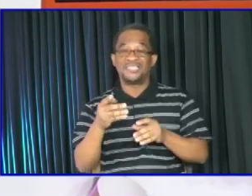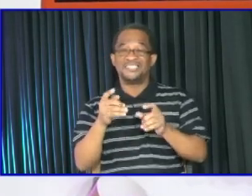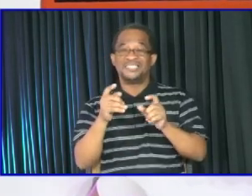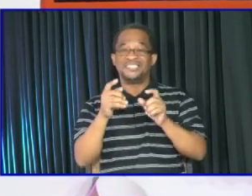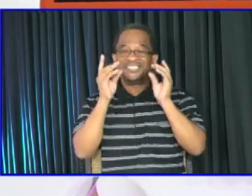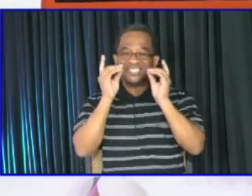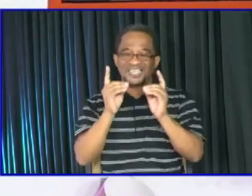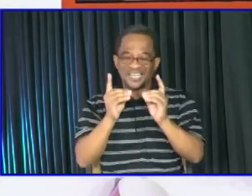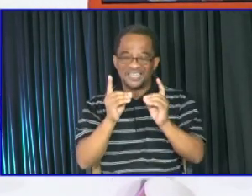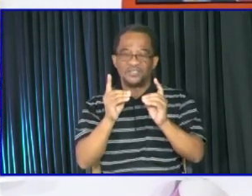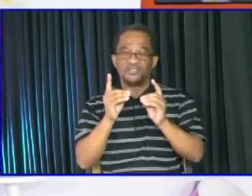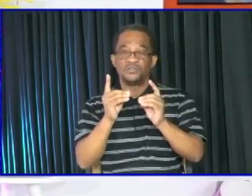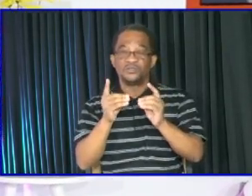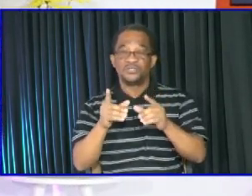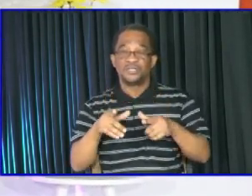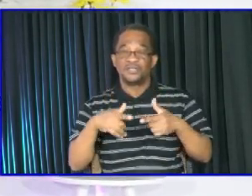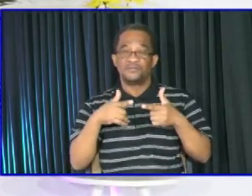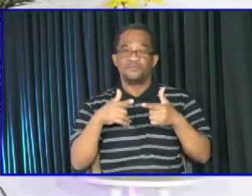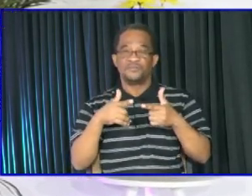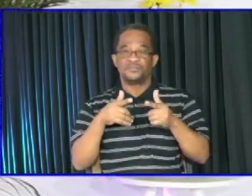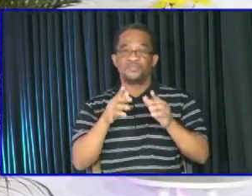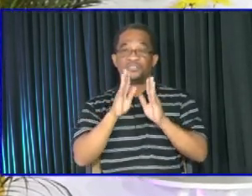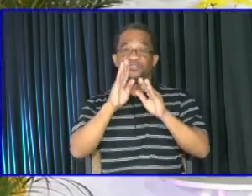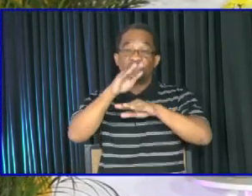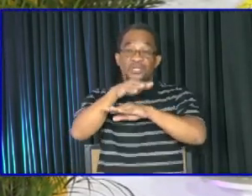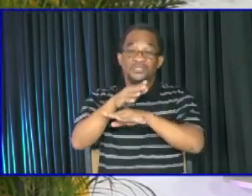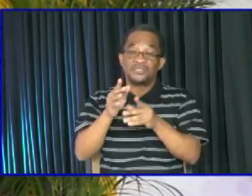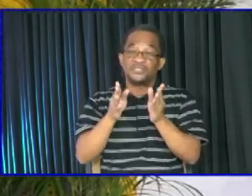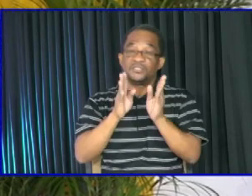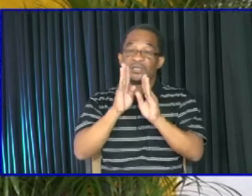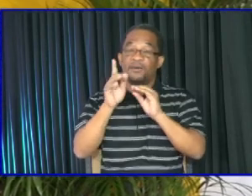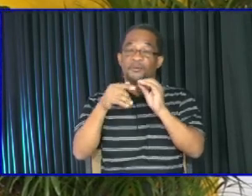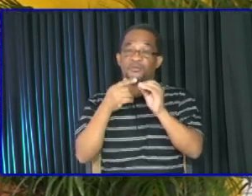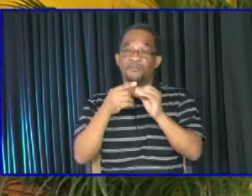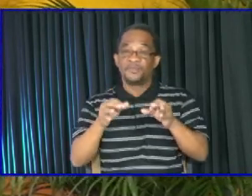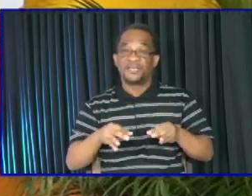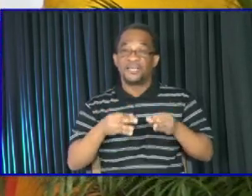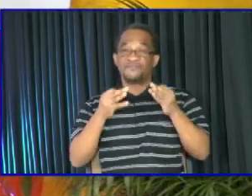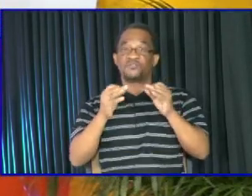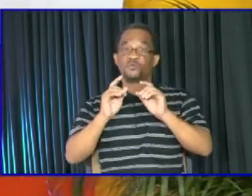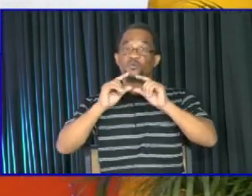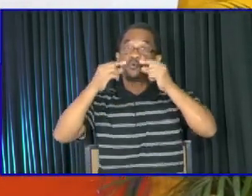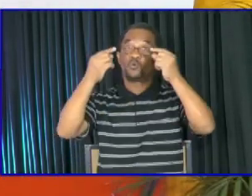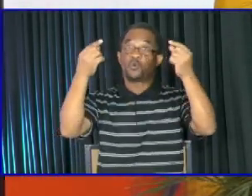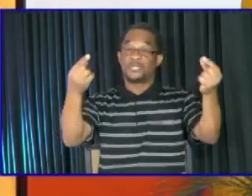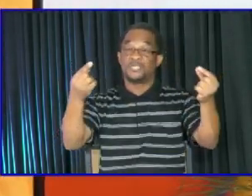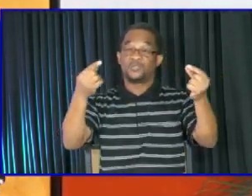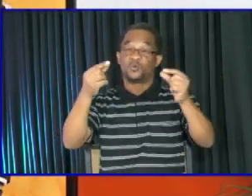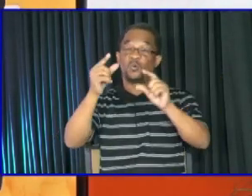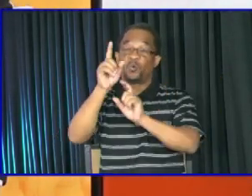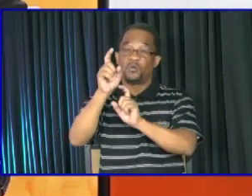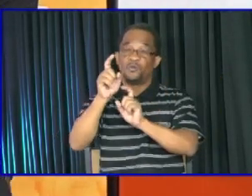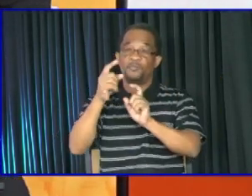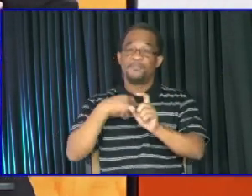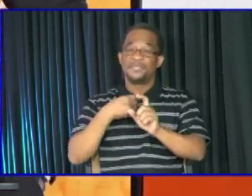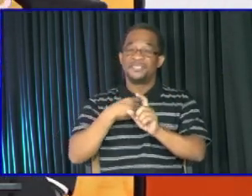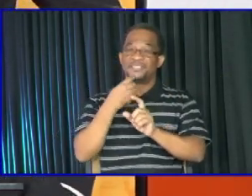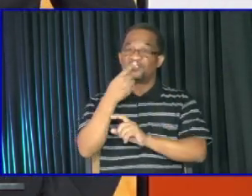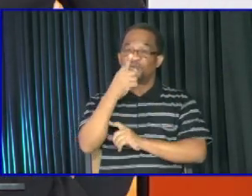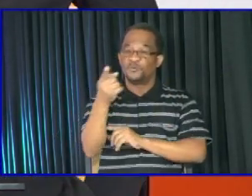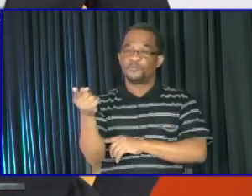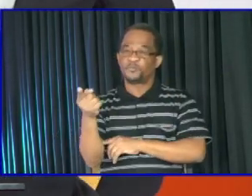about life's greatest question. And even as we look at life's greatest question, I suggest to you